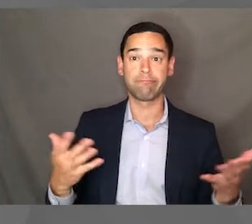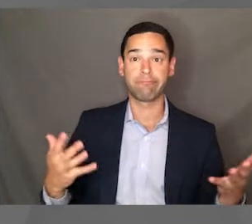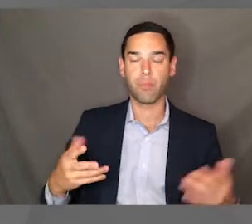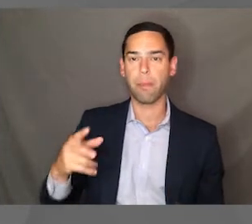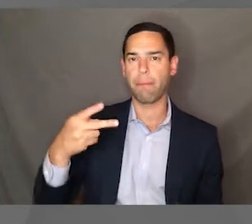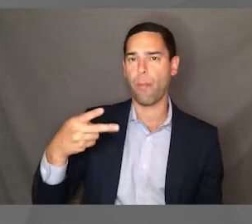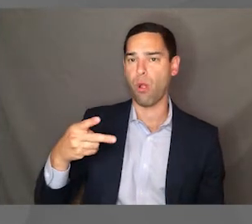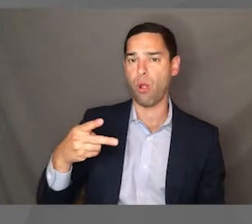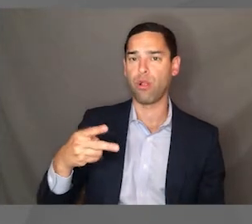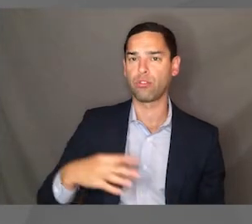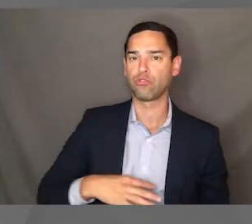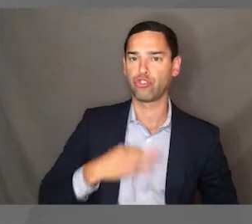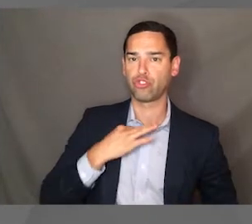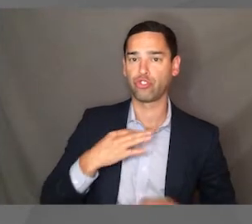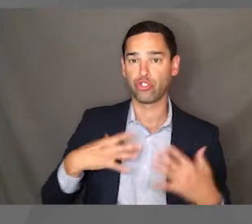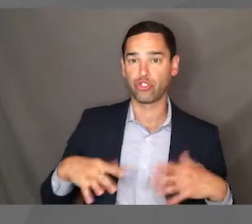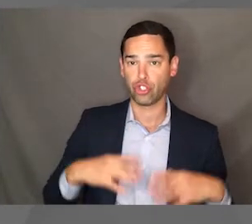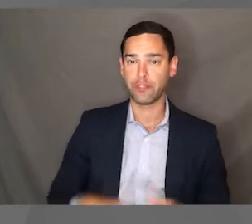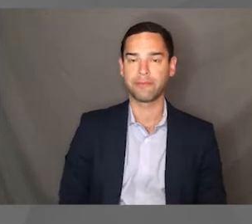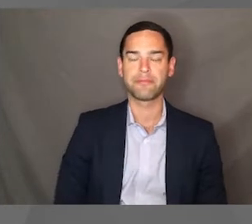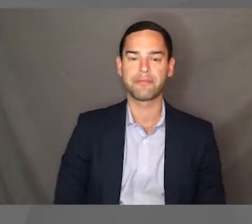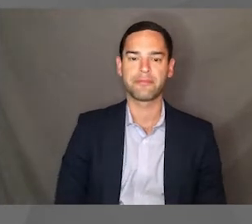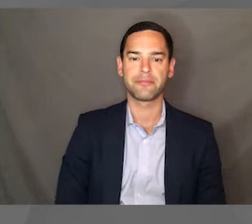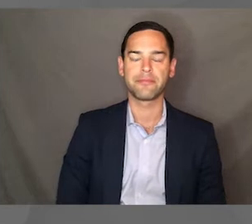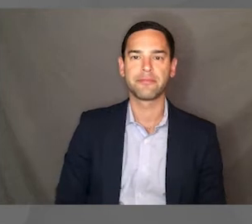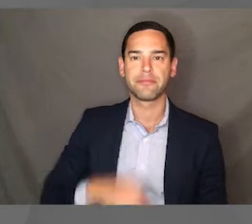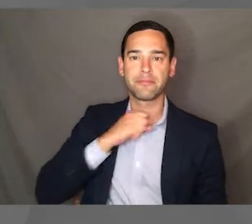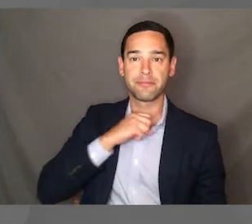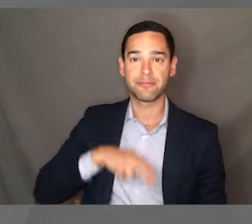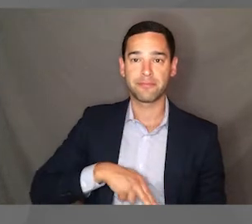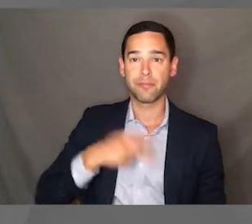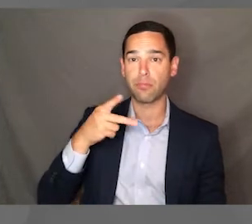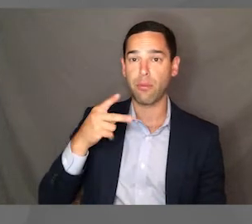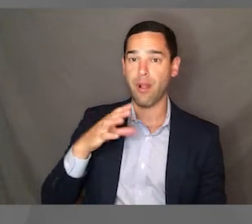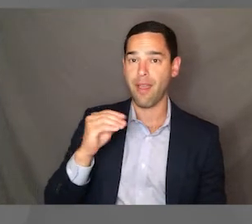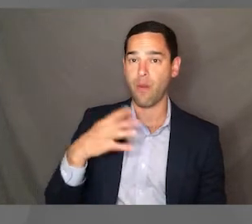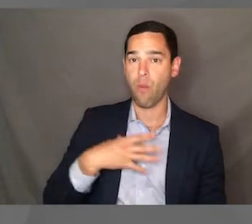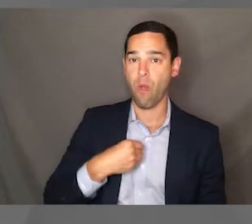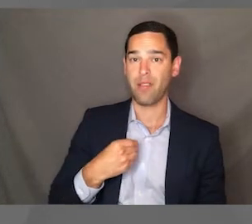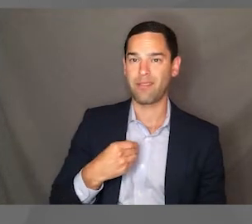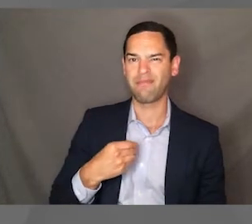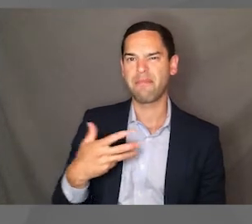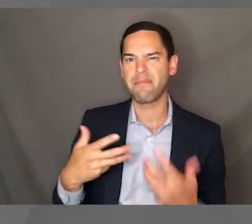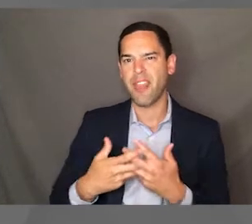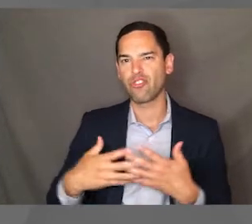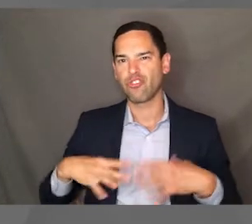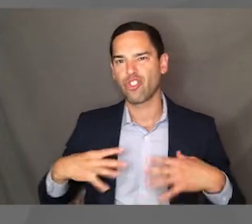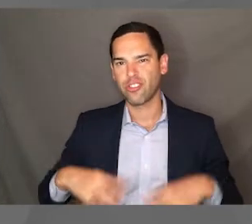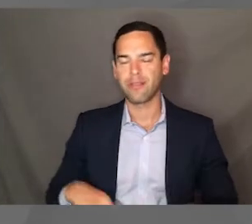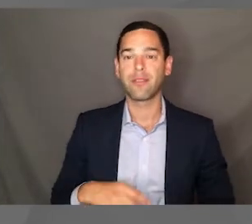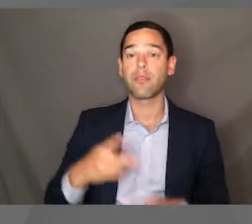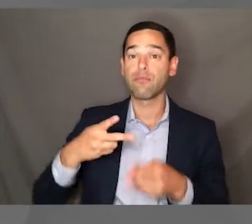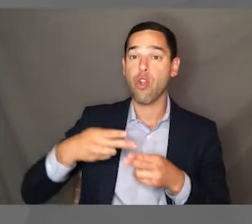shirt with a purple and white striped tie that matches the shirt. My pronouns